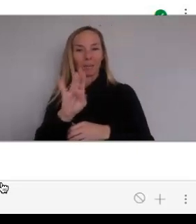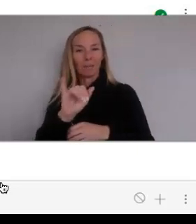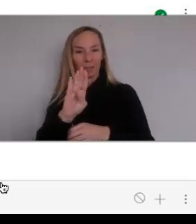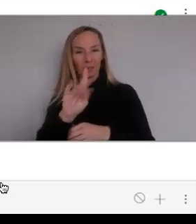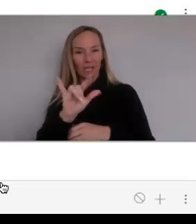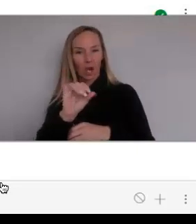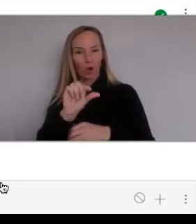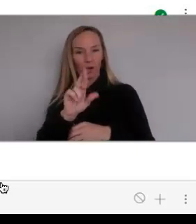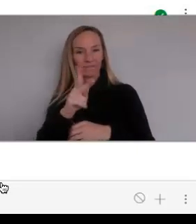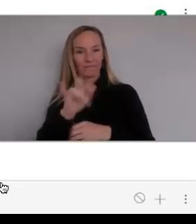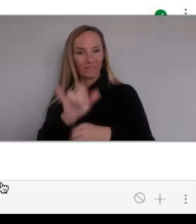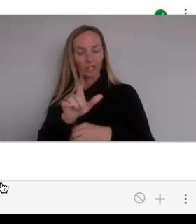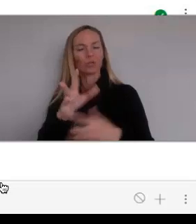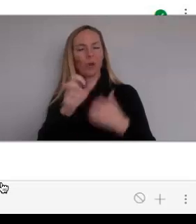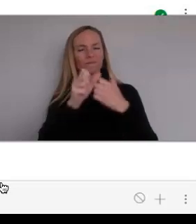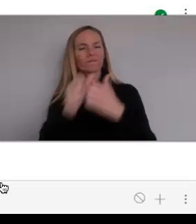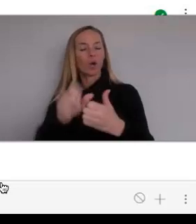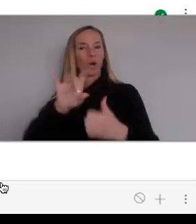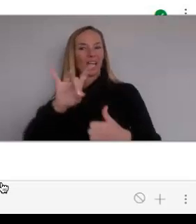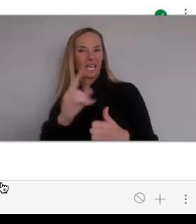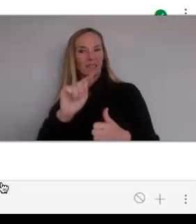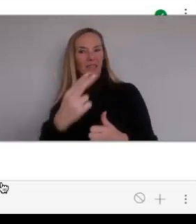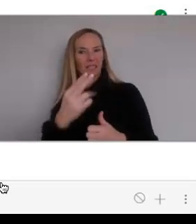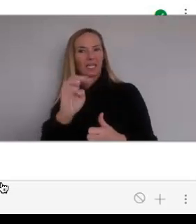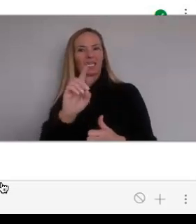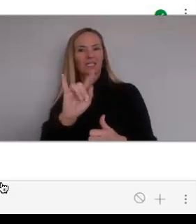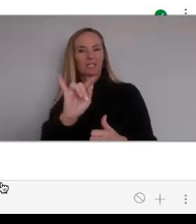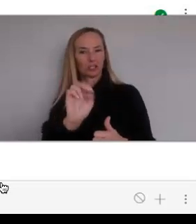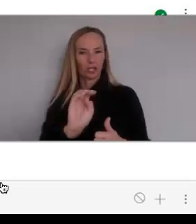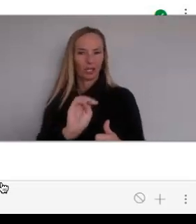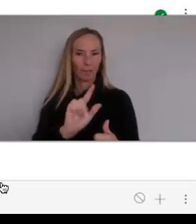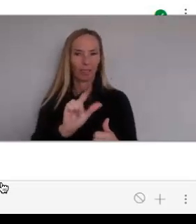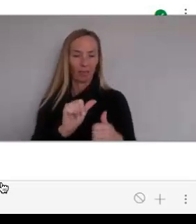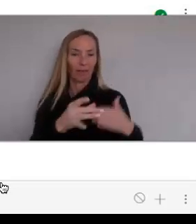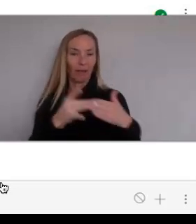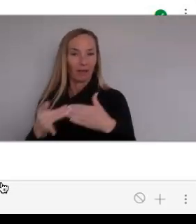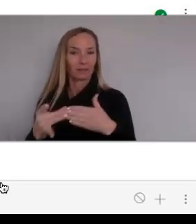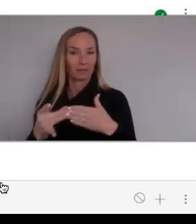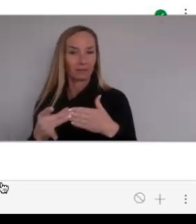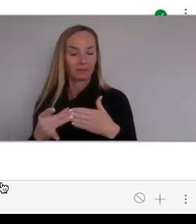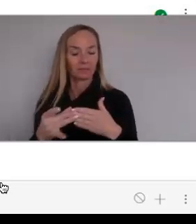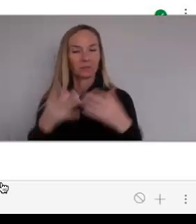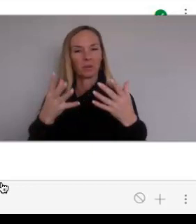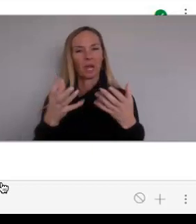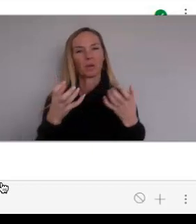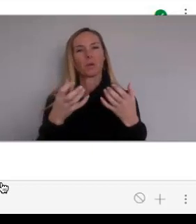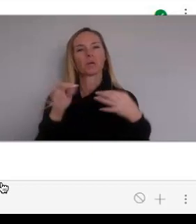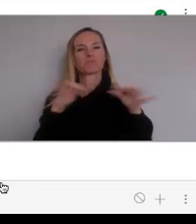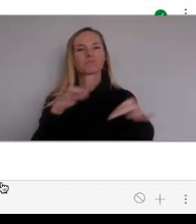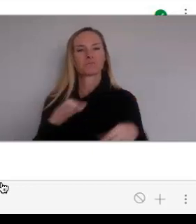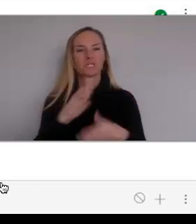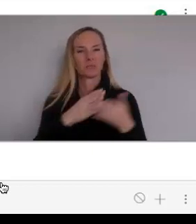follow MLA Guidelines 8th edition. So I just wanted to walk you through some of the documents I have in